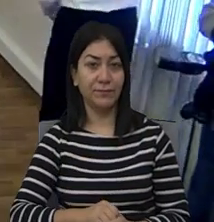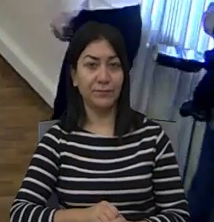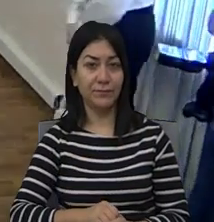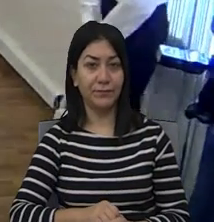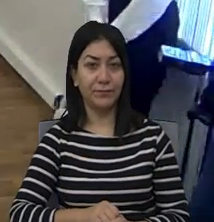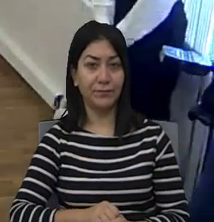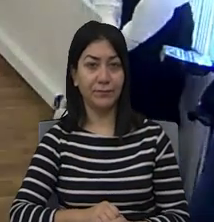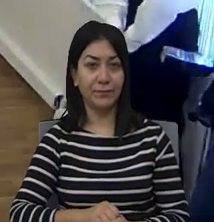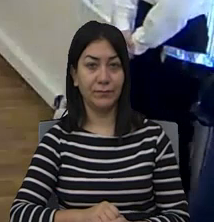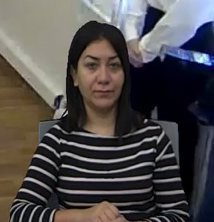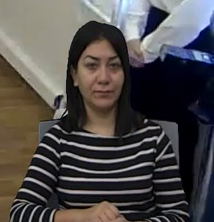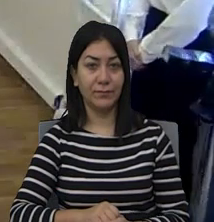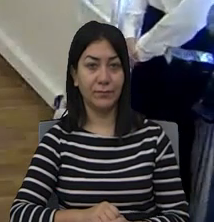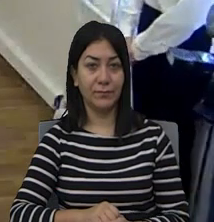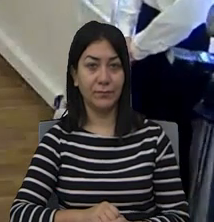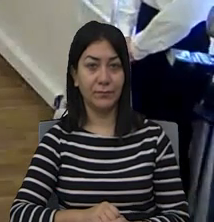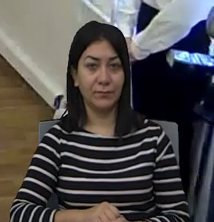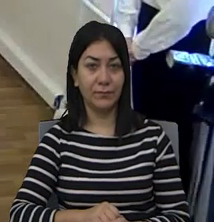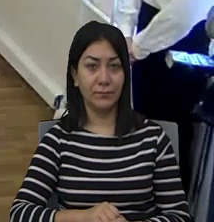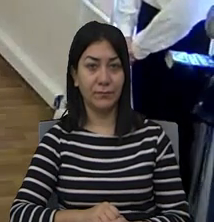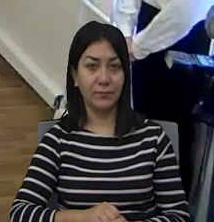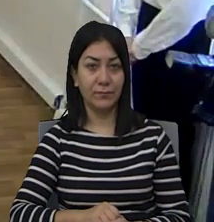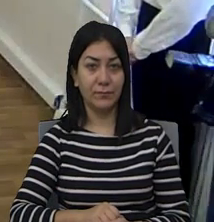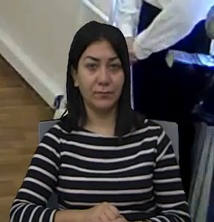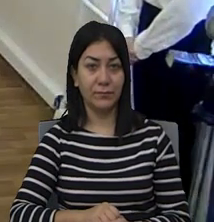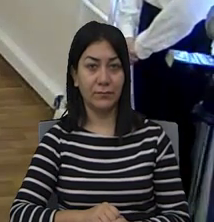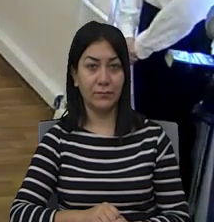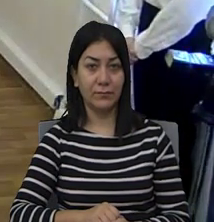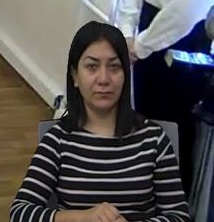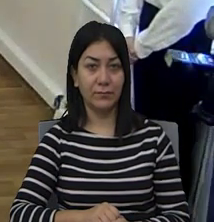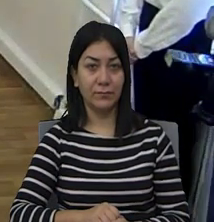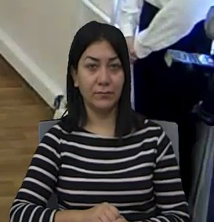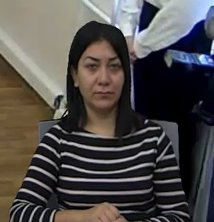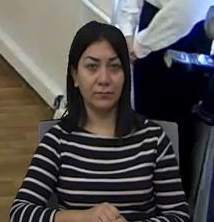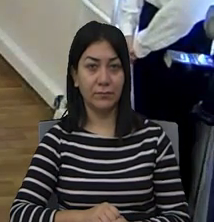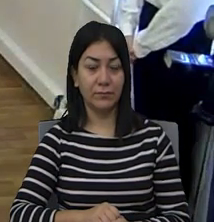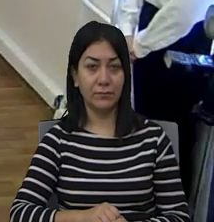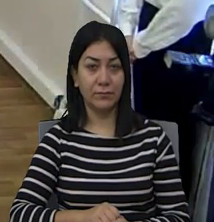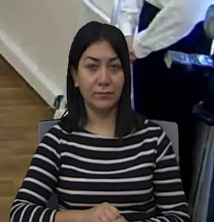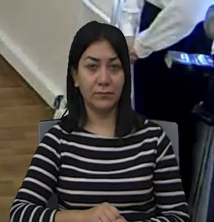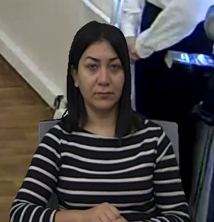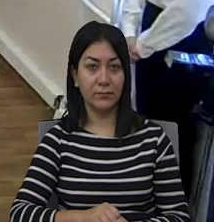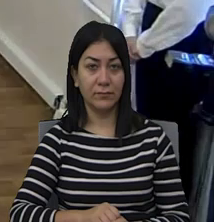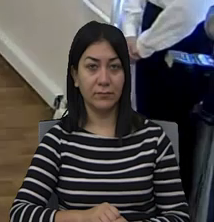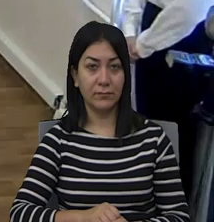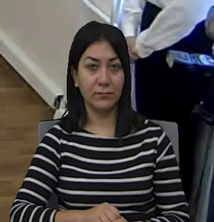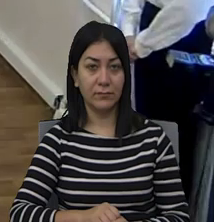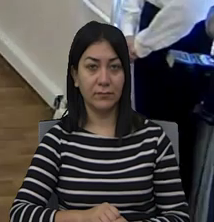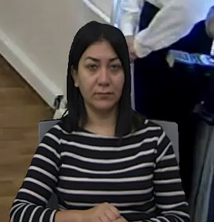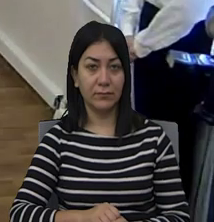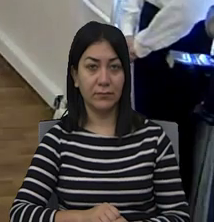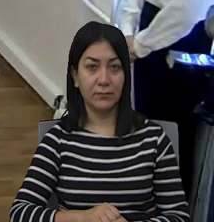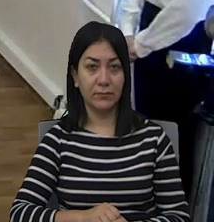this strategic development plan is ready, we will again rely on our international partners to give